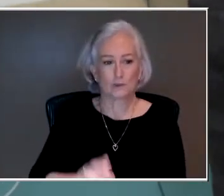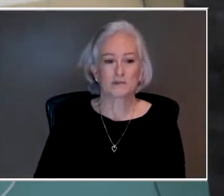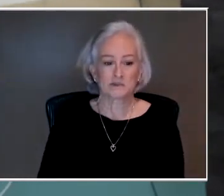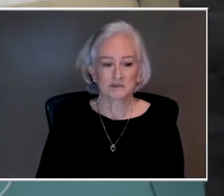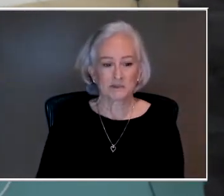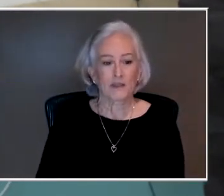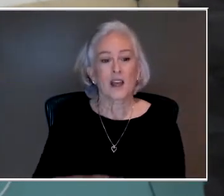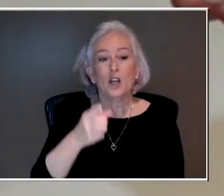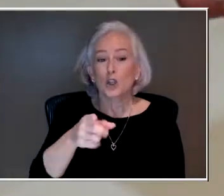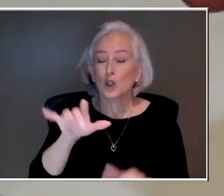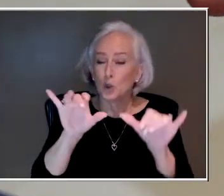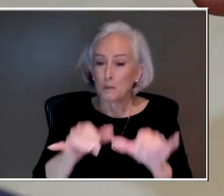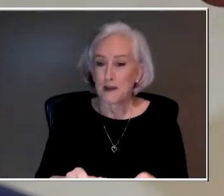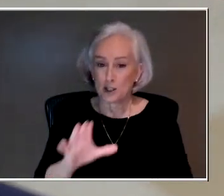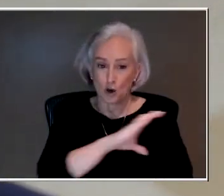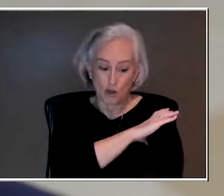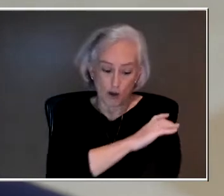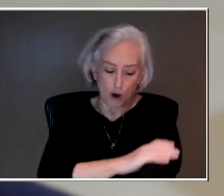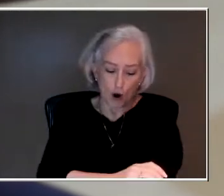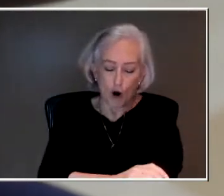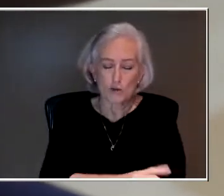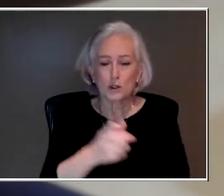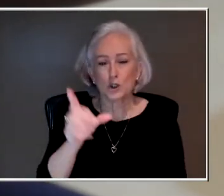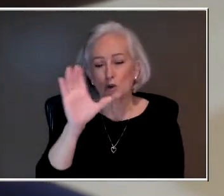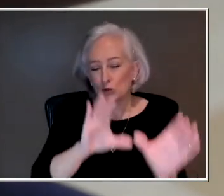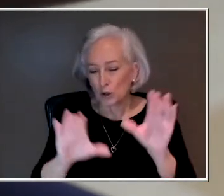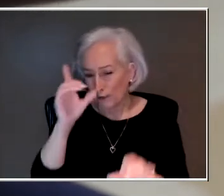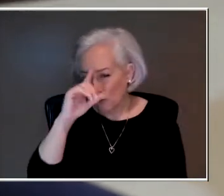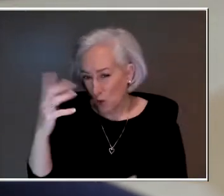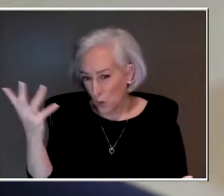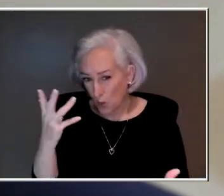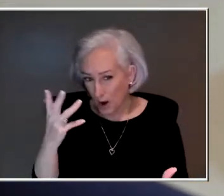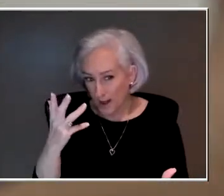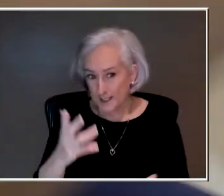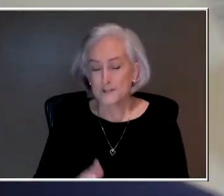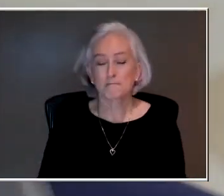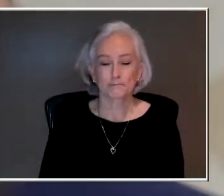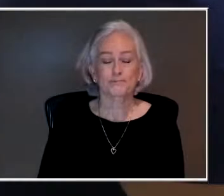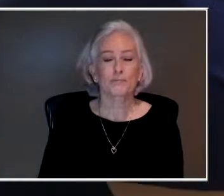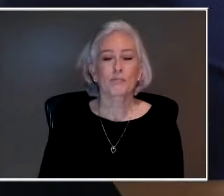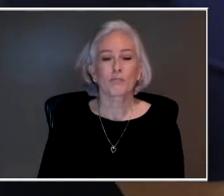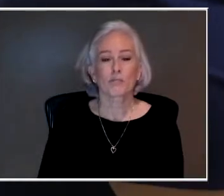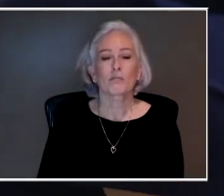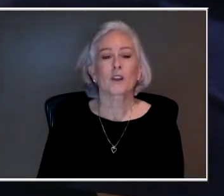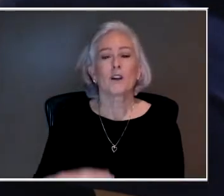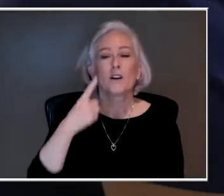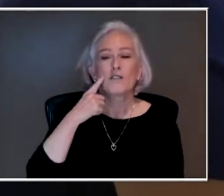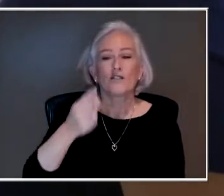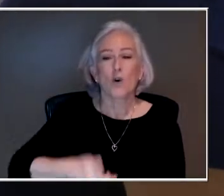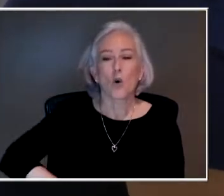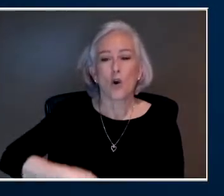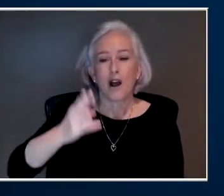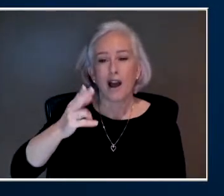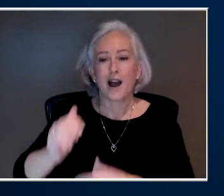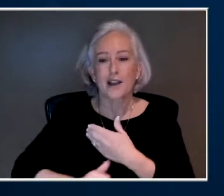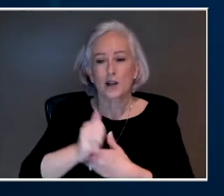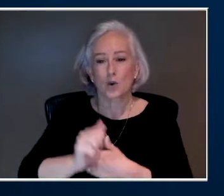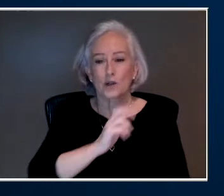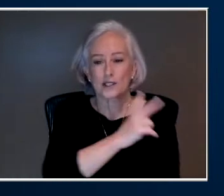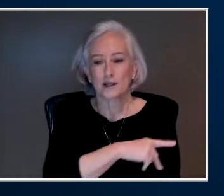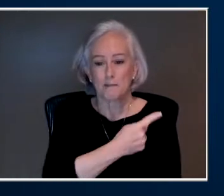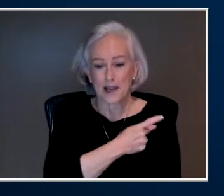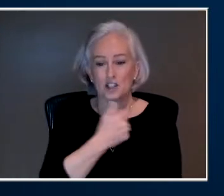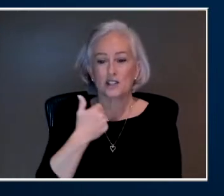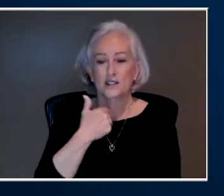their arms. What are you looking for in changes in those measurements? Yeah, so that's for our higher risk patients that undergo that full lymph node surgery. We not only